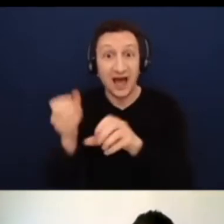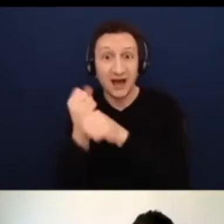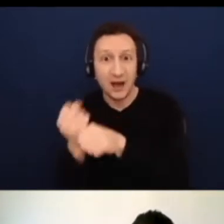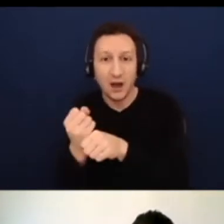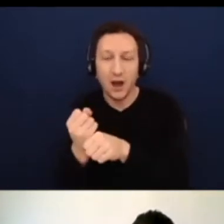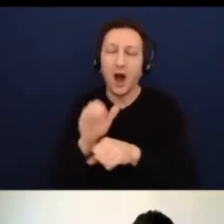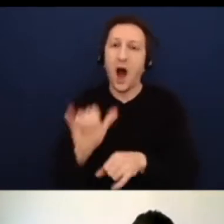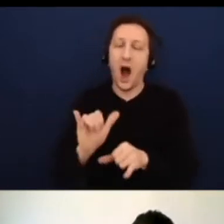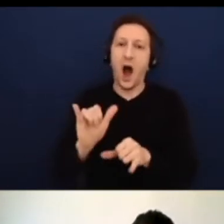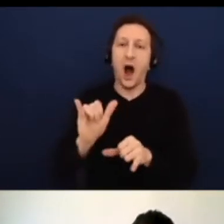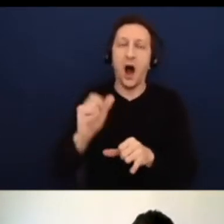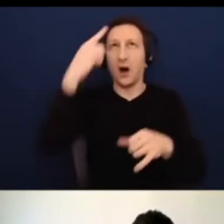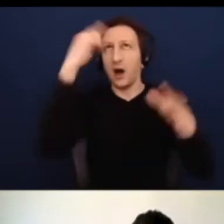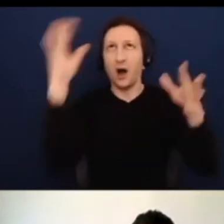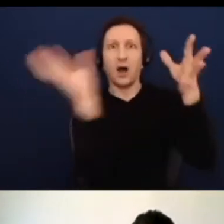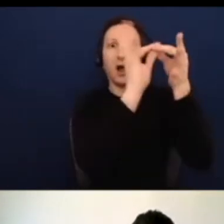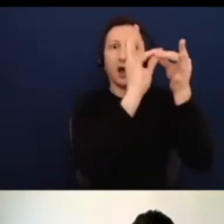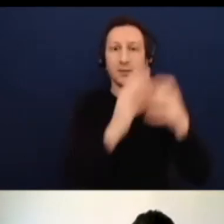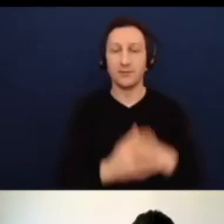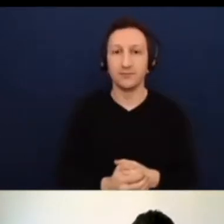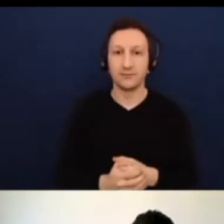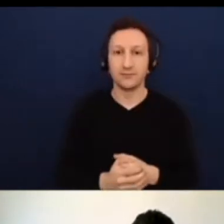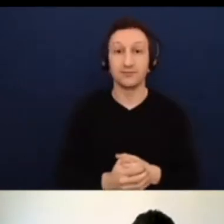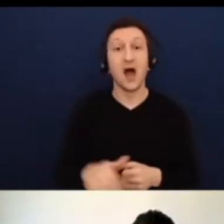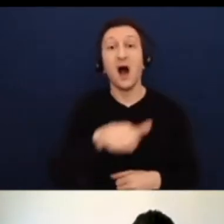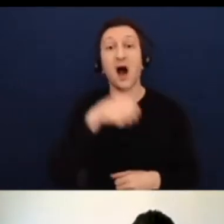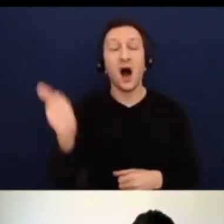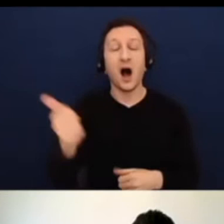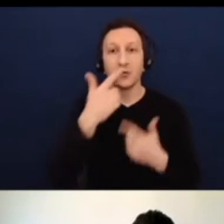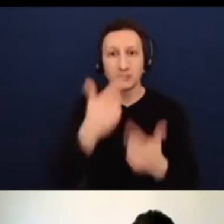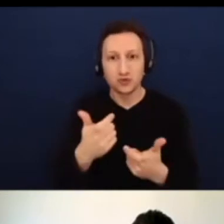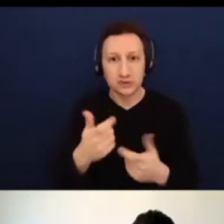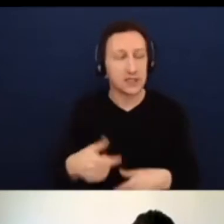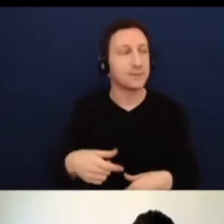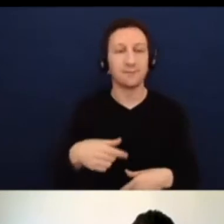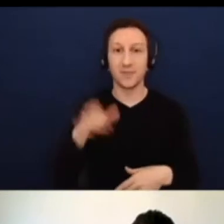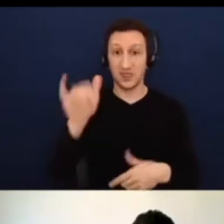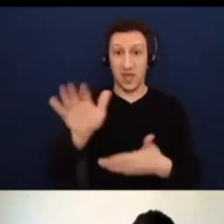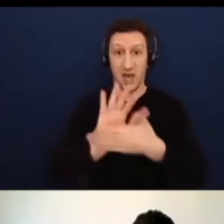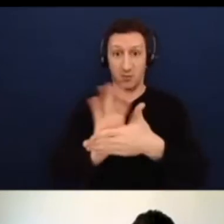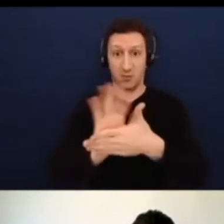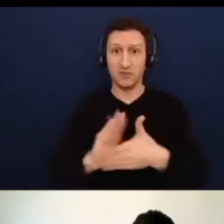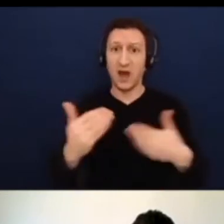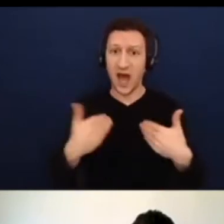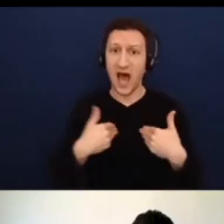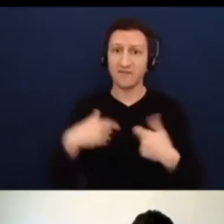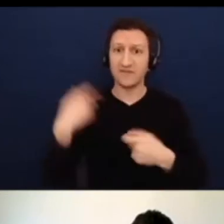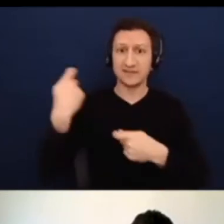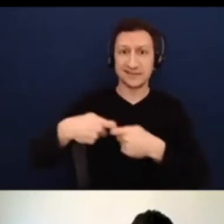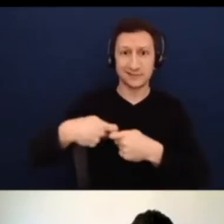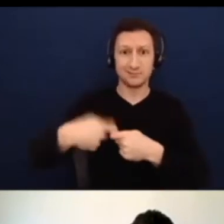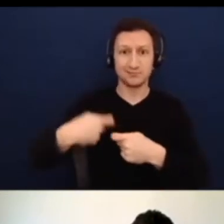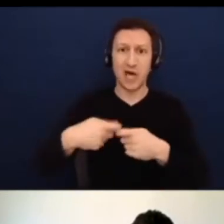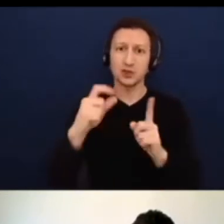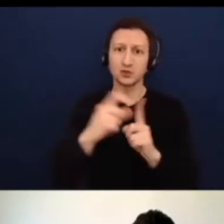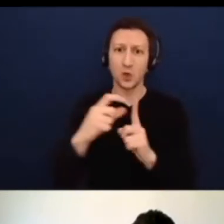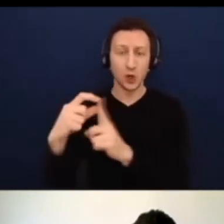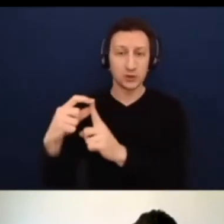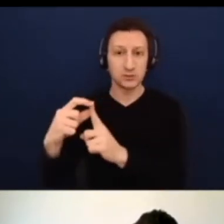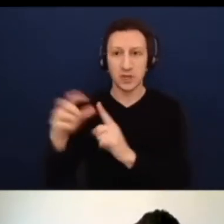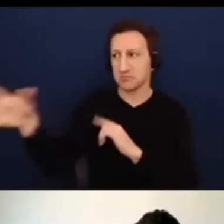also, there was a lot of Spanish in that movie, and I think they cast narrator. She pronounced the Spanish very